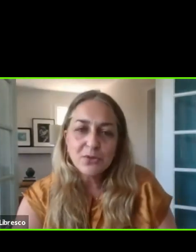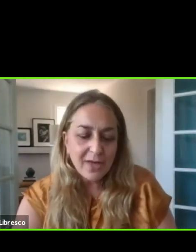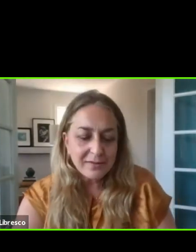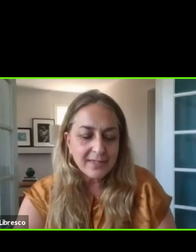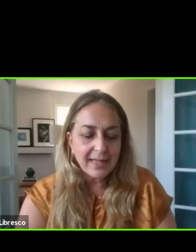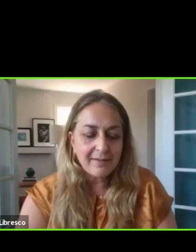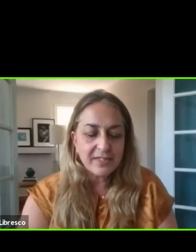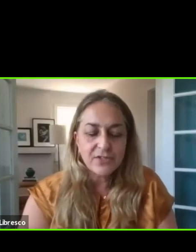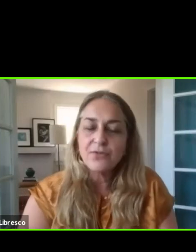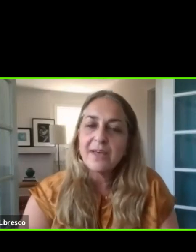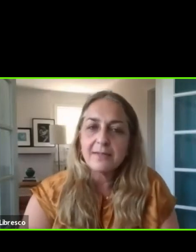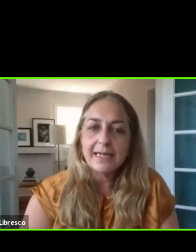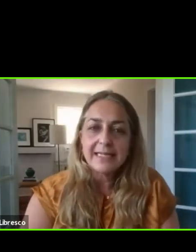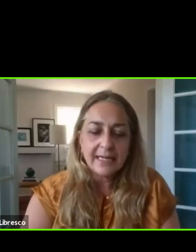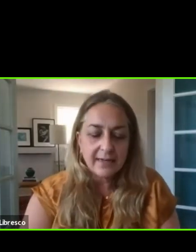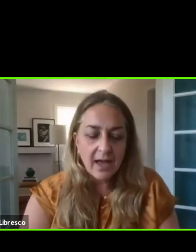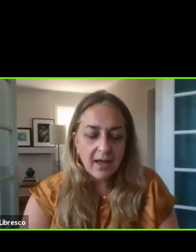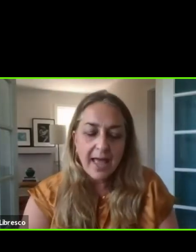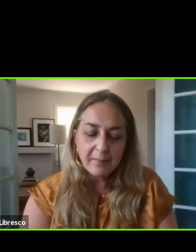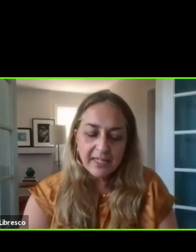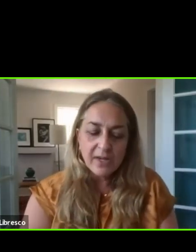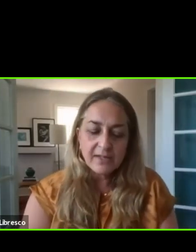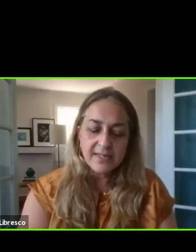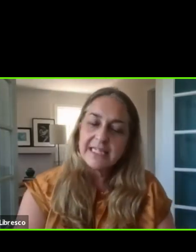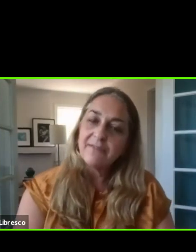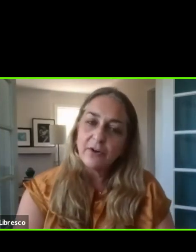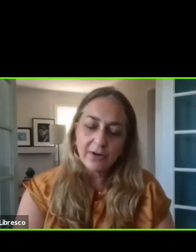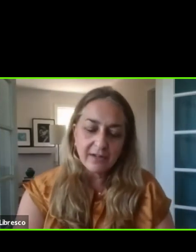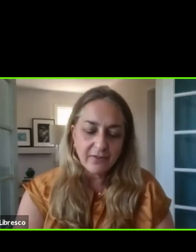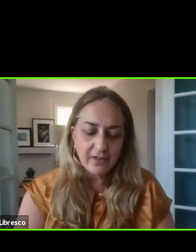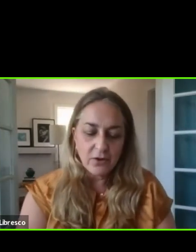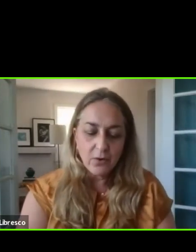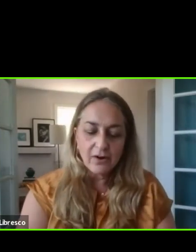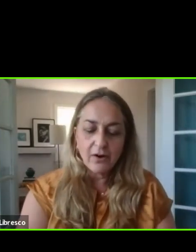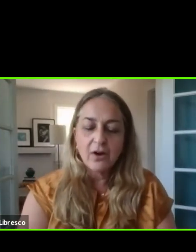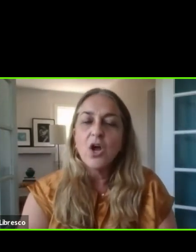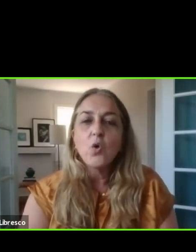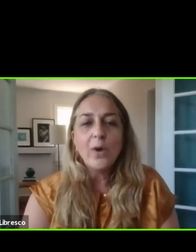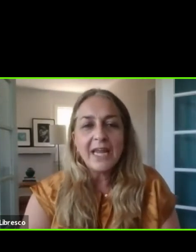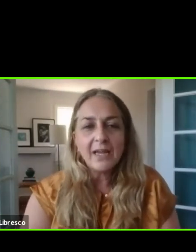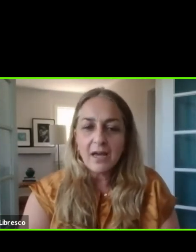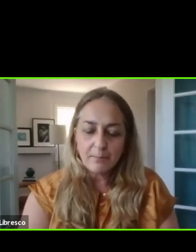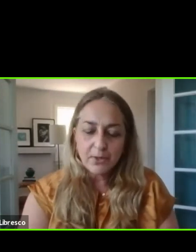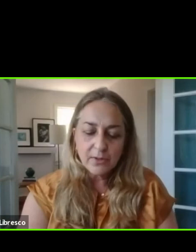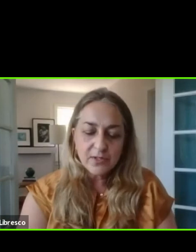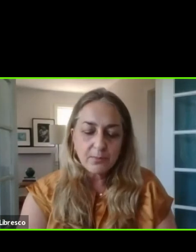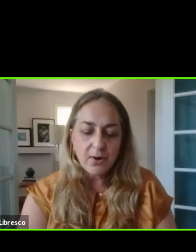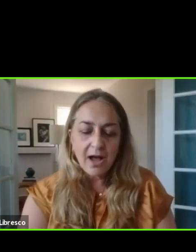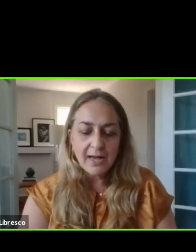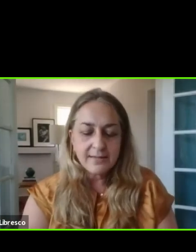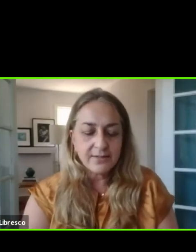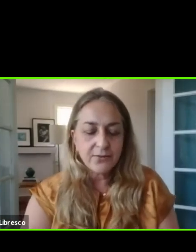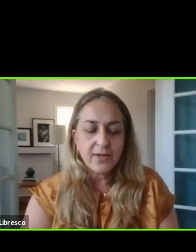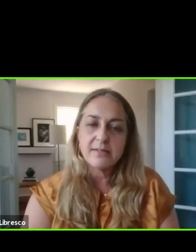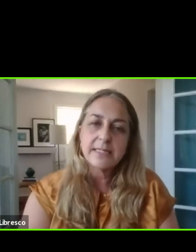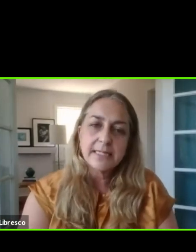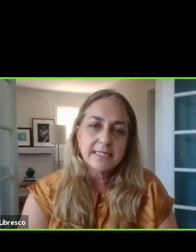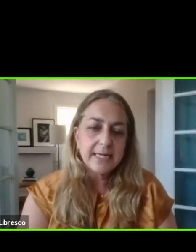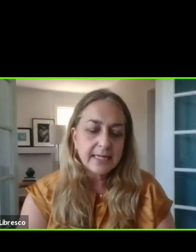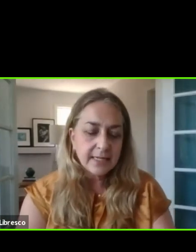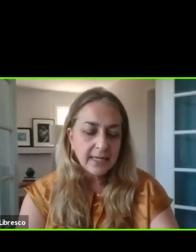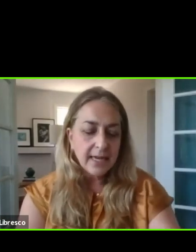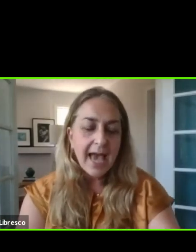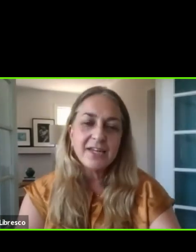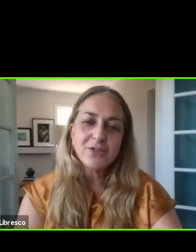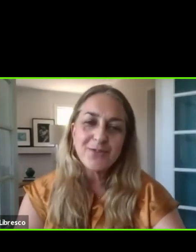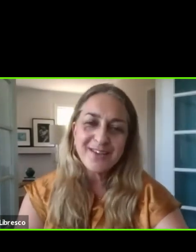From 2011 to 2019, Emily was the TV critic for The New Yorker, winning a Pulitzer Prize in